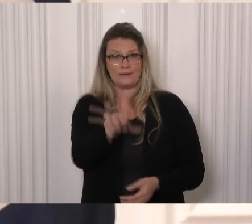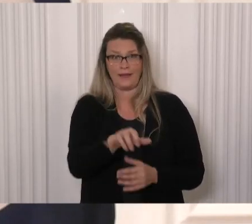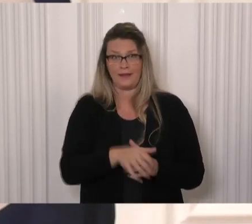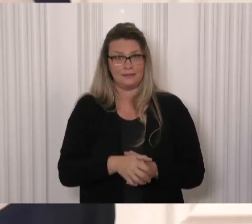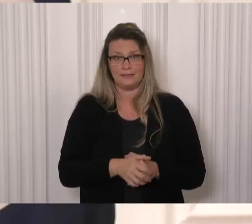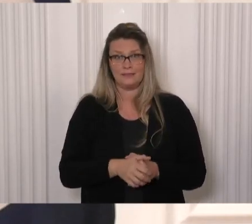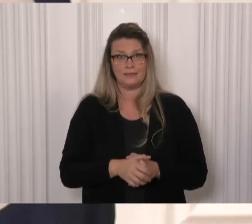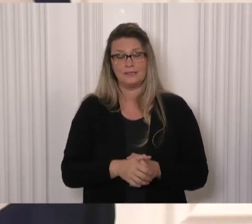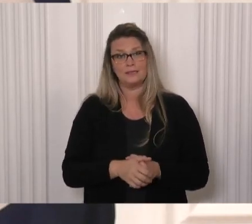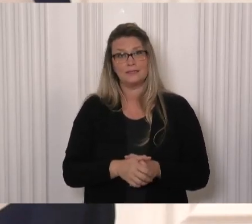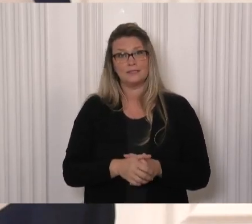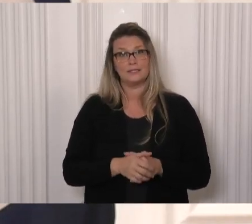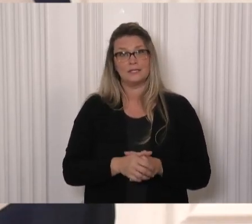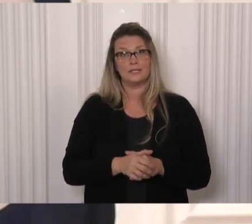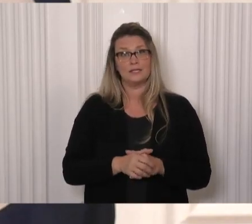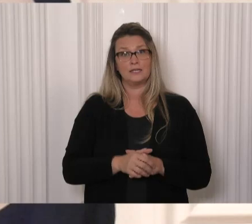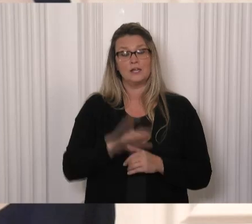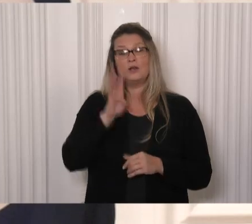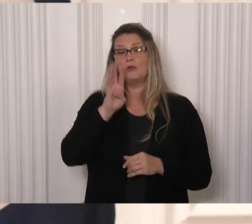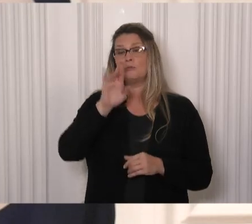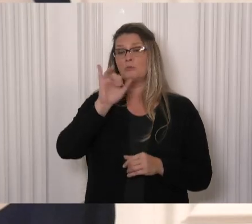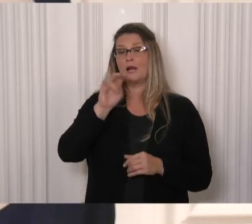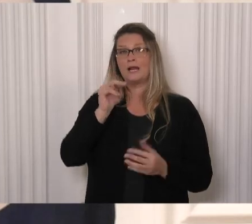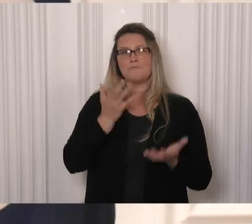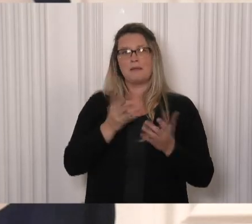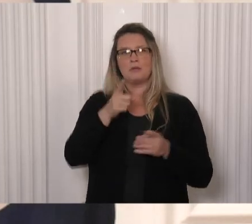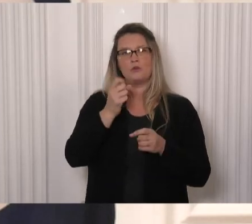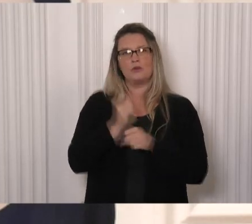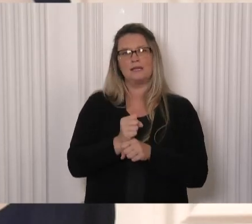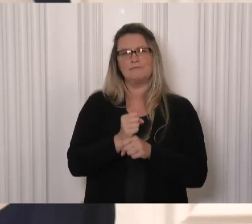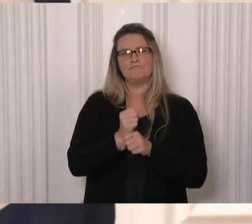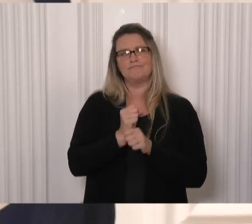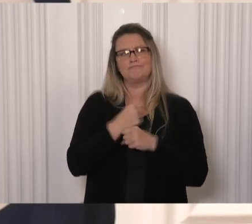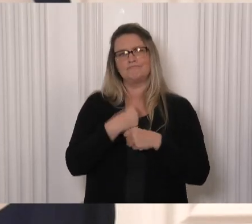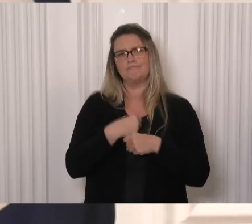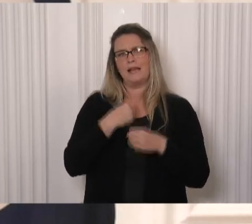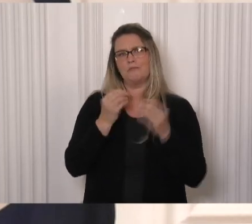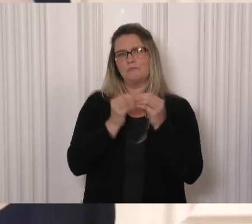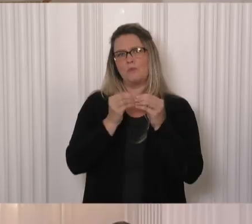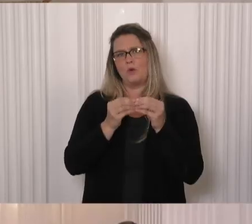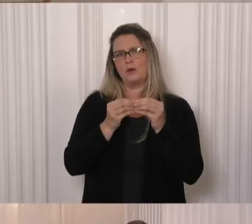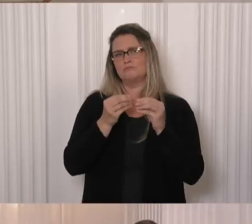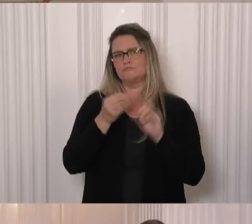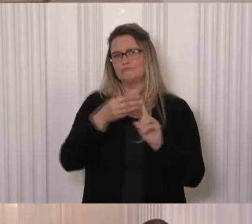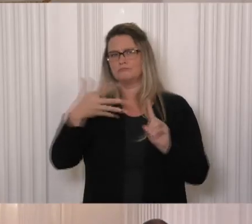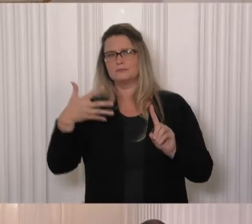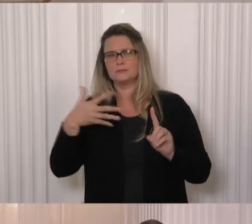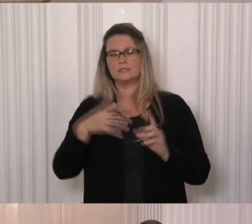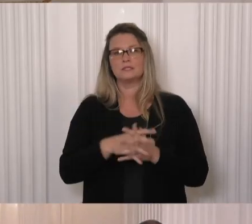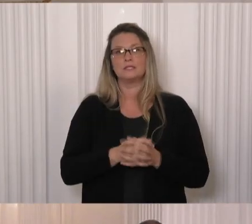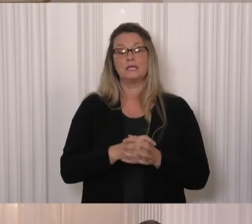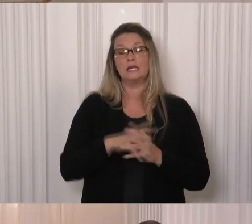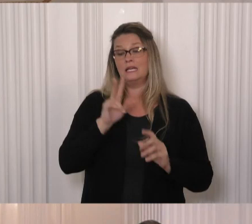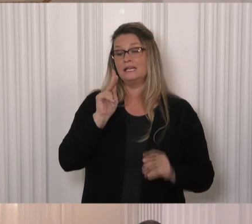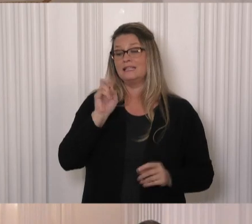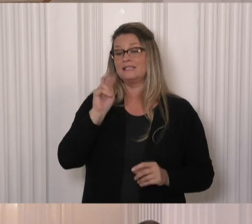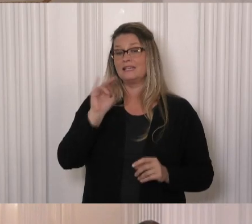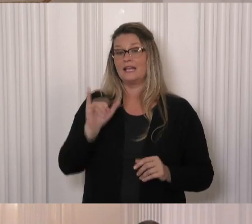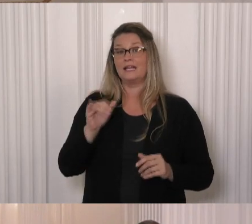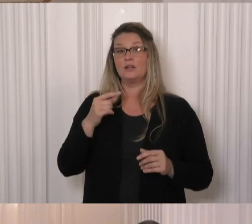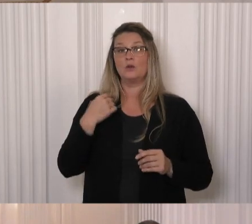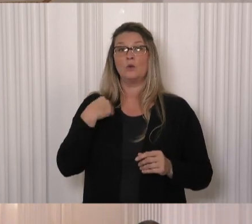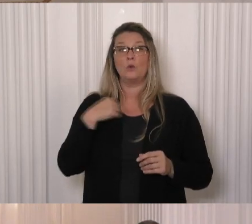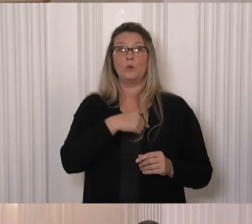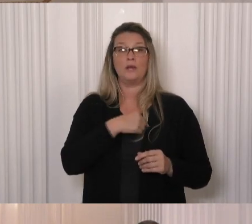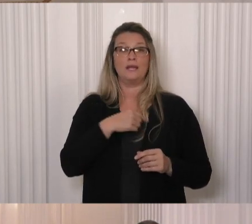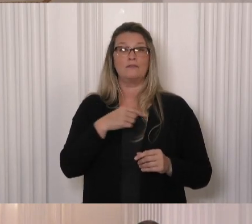could come, maybe you could outline more specifics about the law. Kenny, what we've been told over there is they brought back retirees,